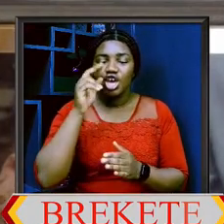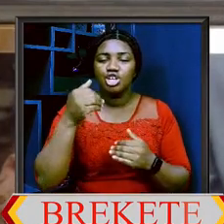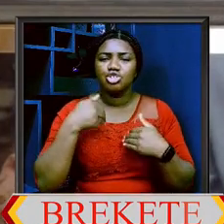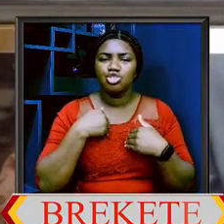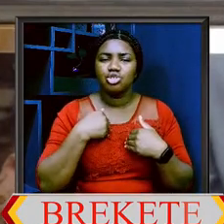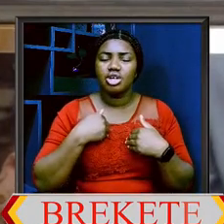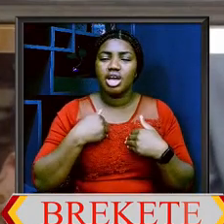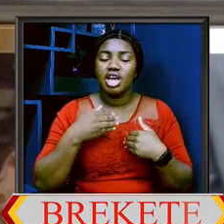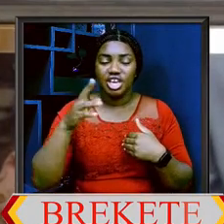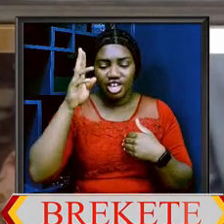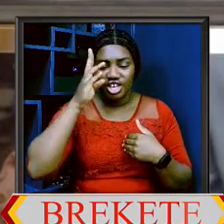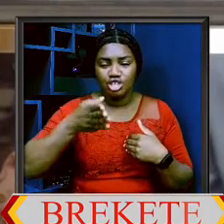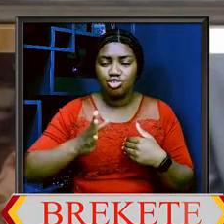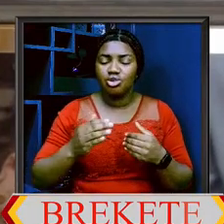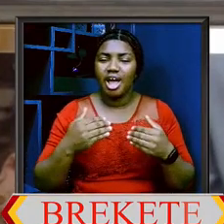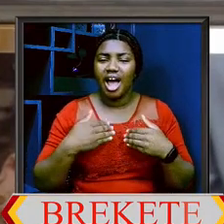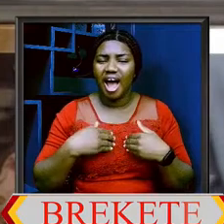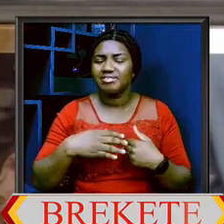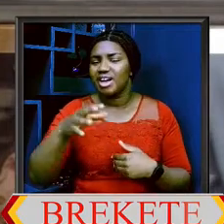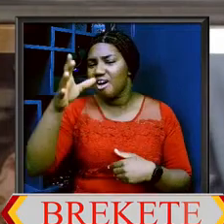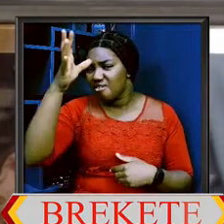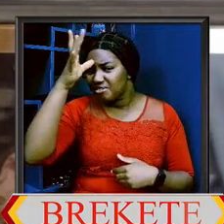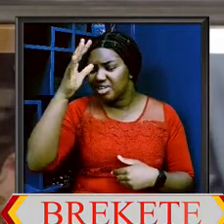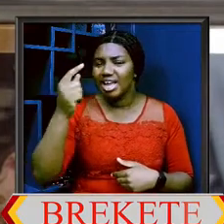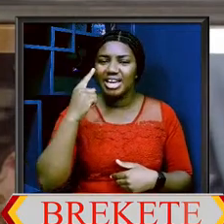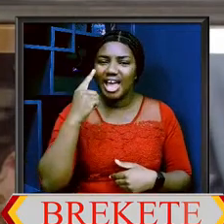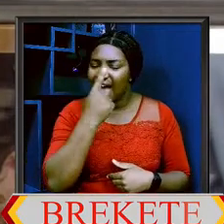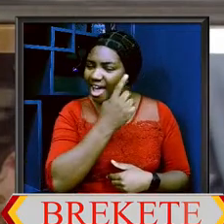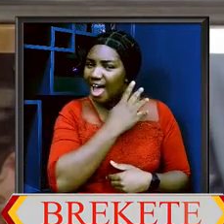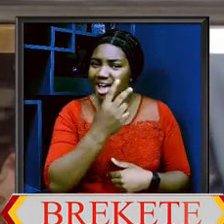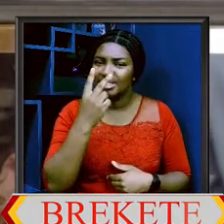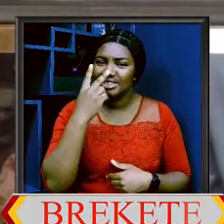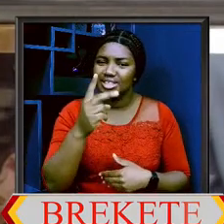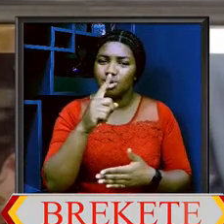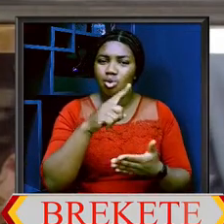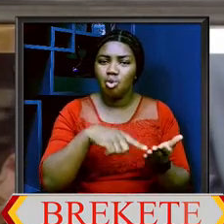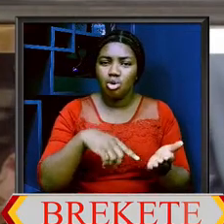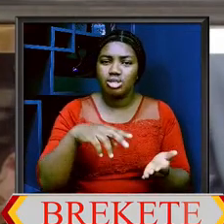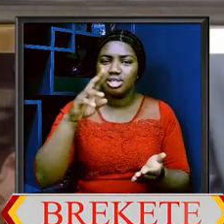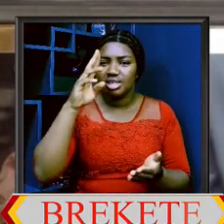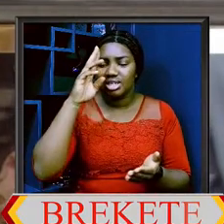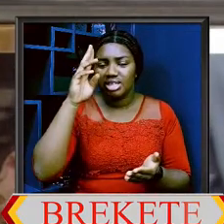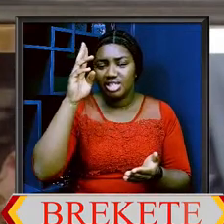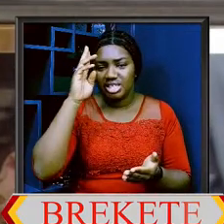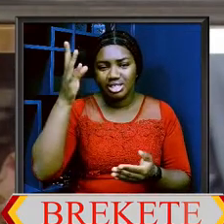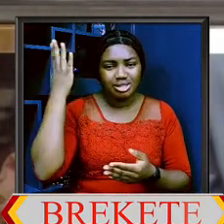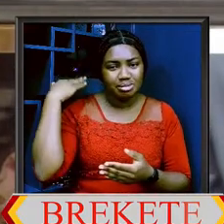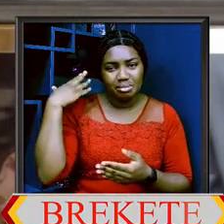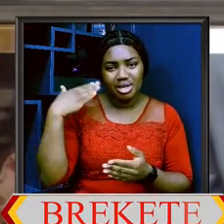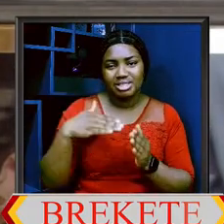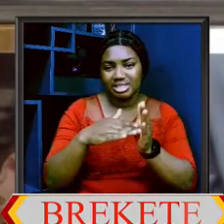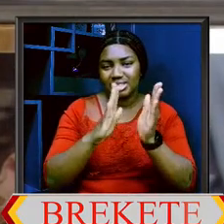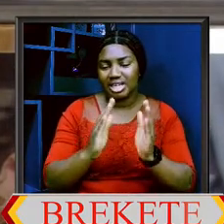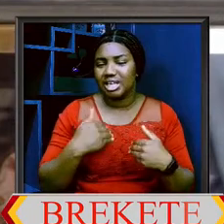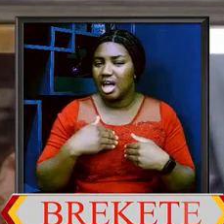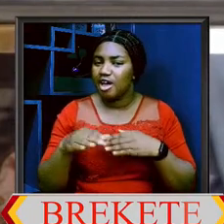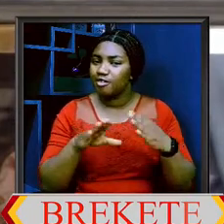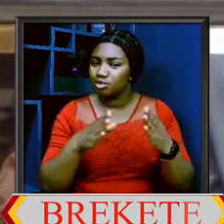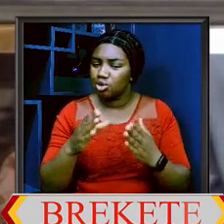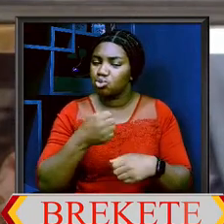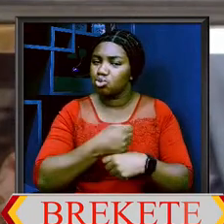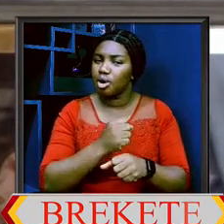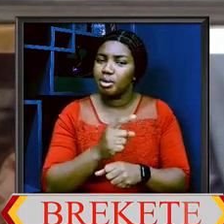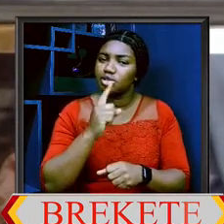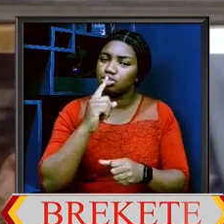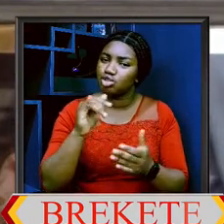fatherly eye and see to what his predecessors has done in making sure